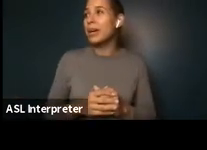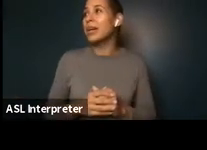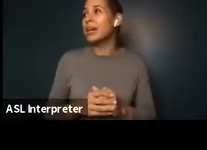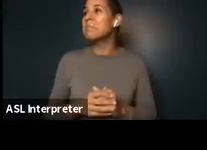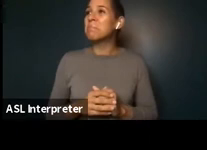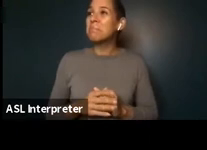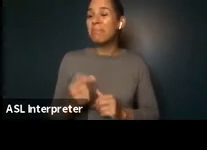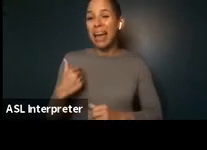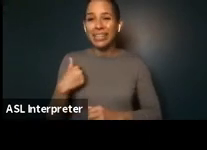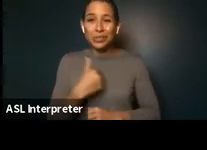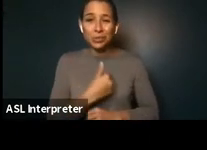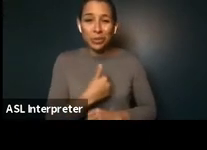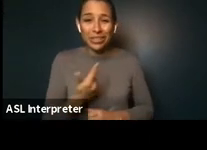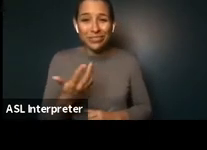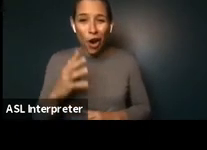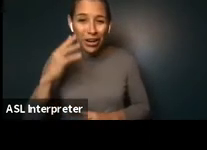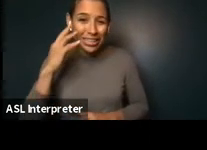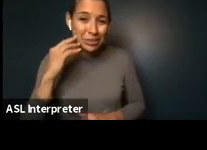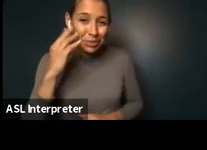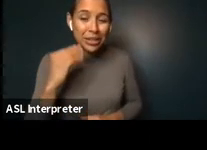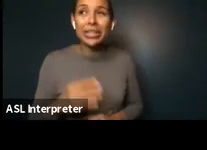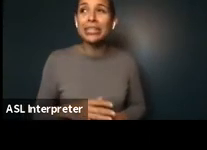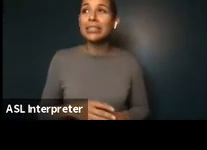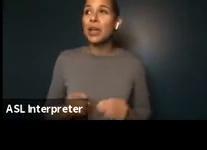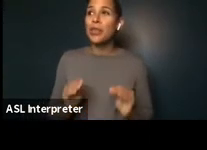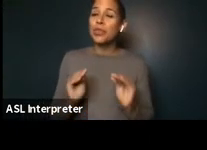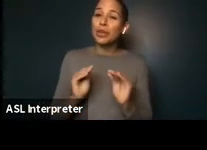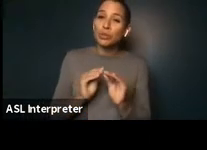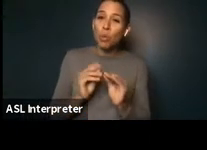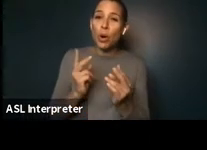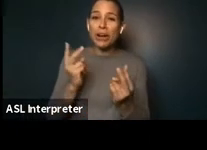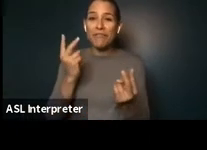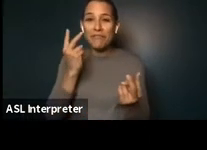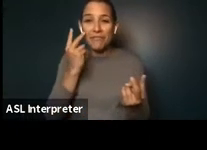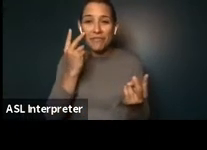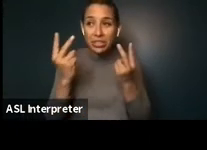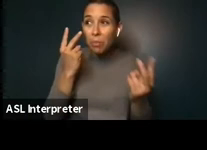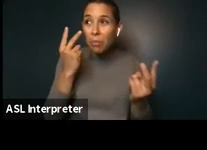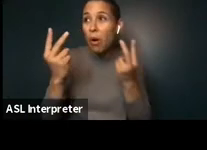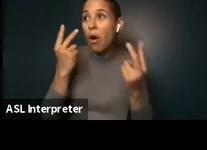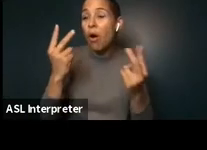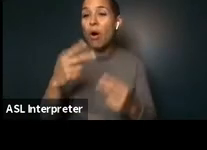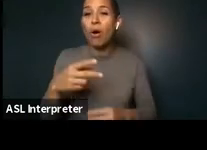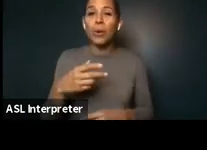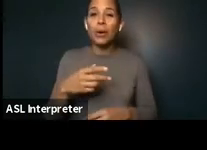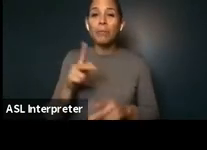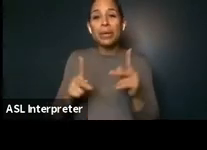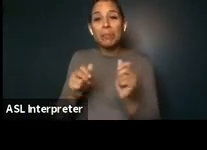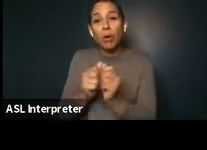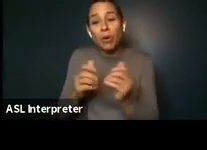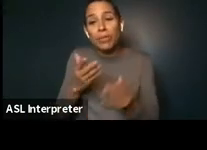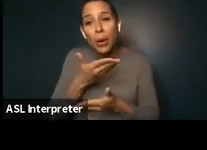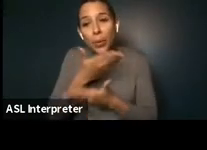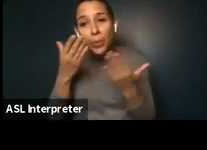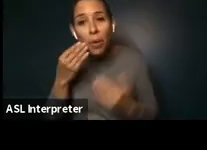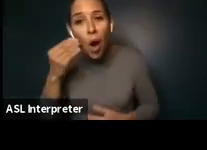more visible and sort of unattended to homelessness and mental illness. There's a lot more boarded up